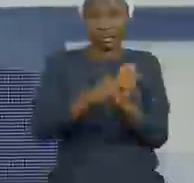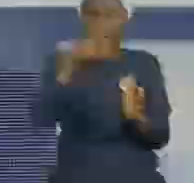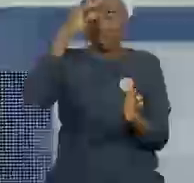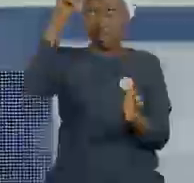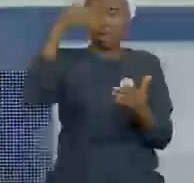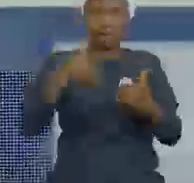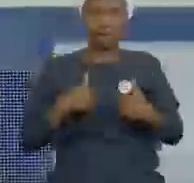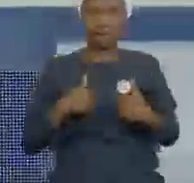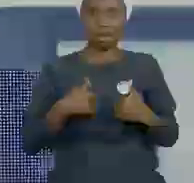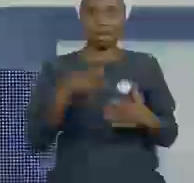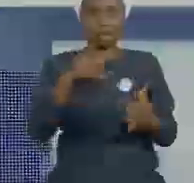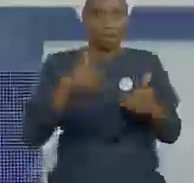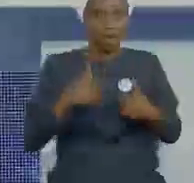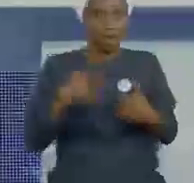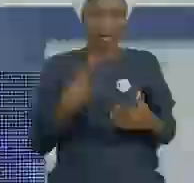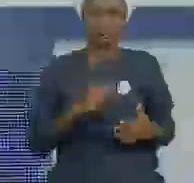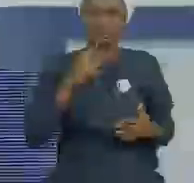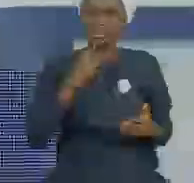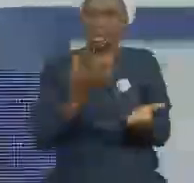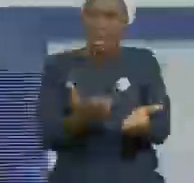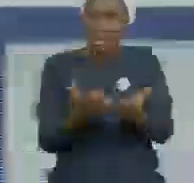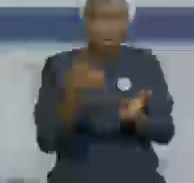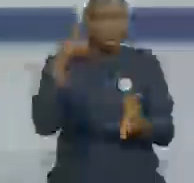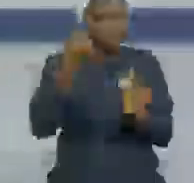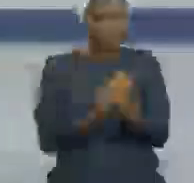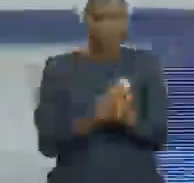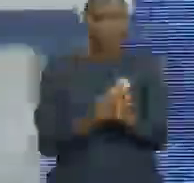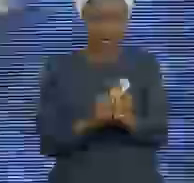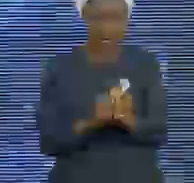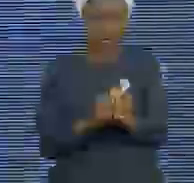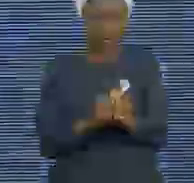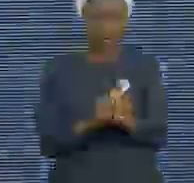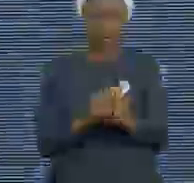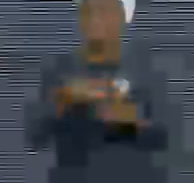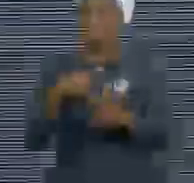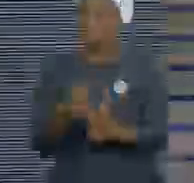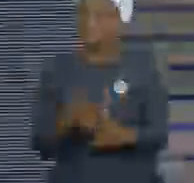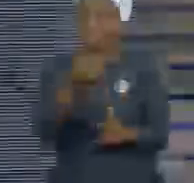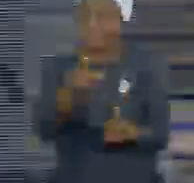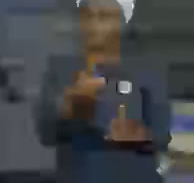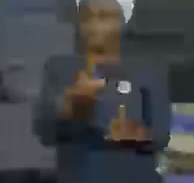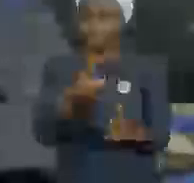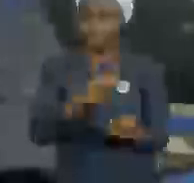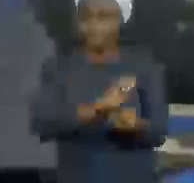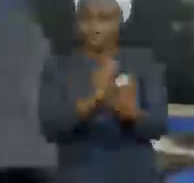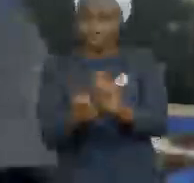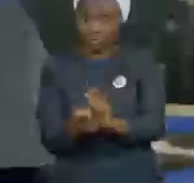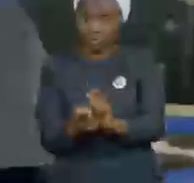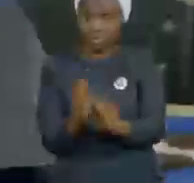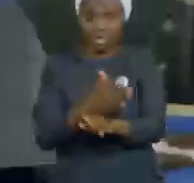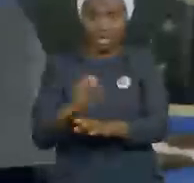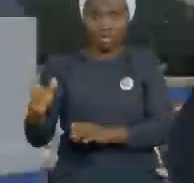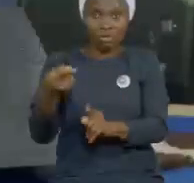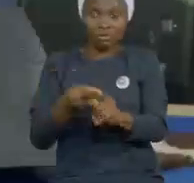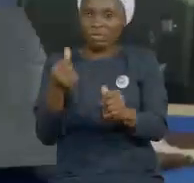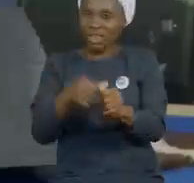had a passionate desire for that. And then you turn away from everything in